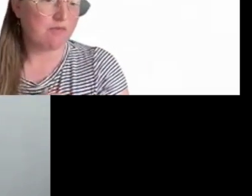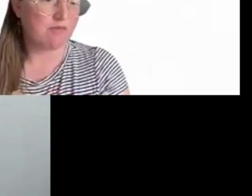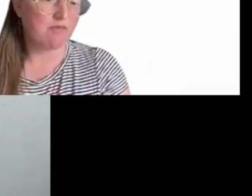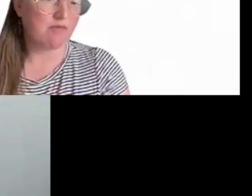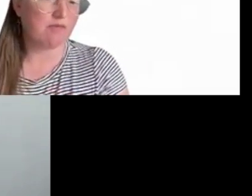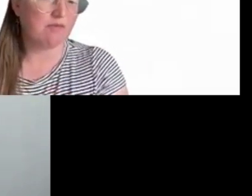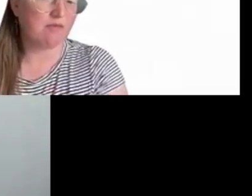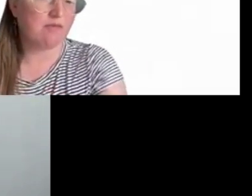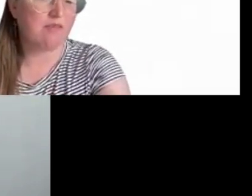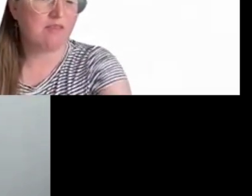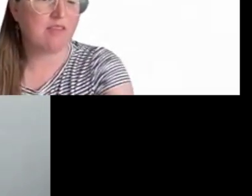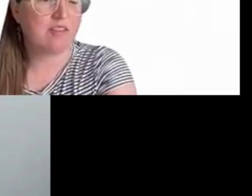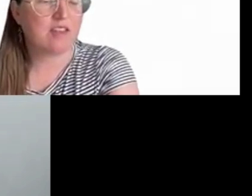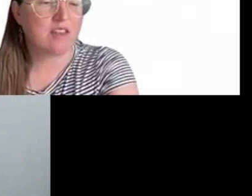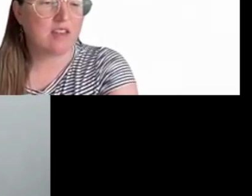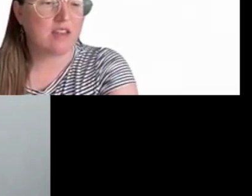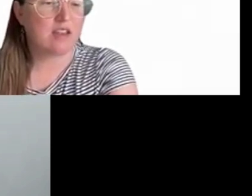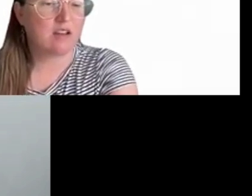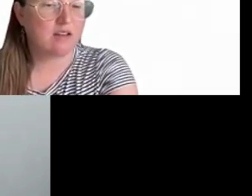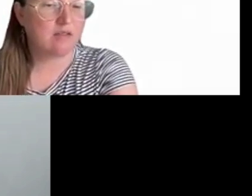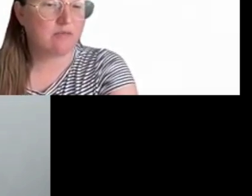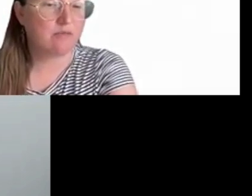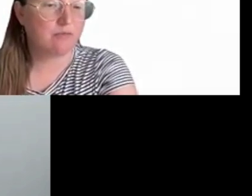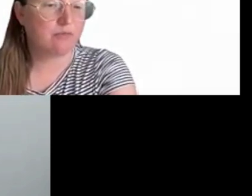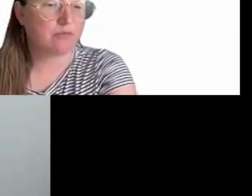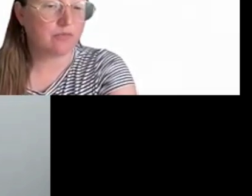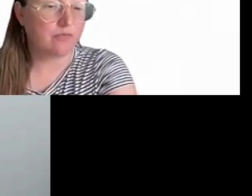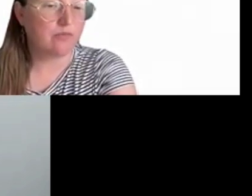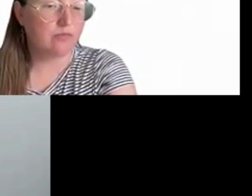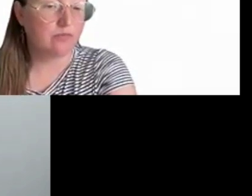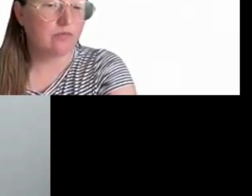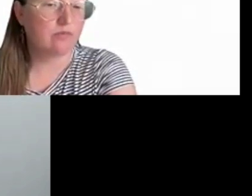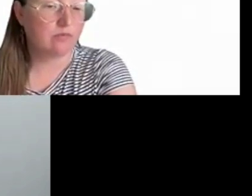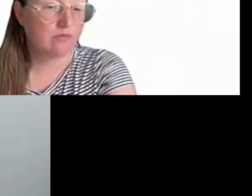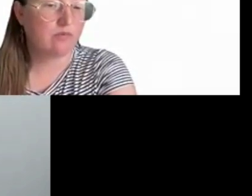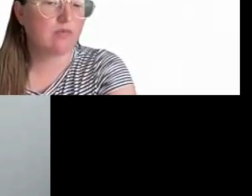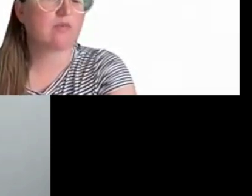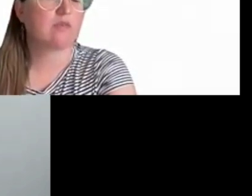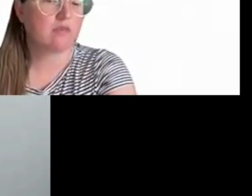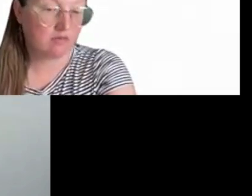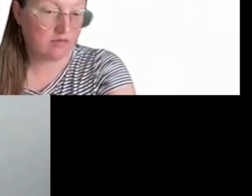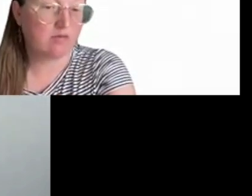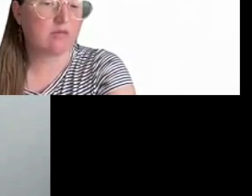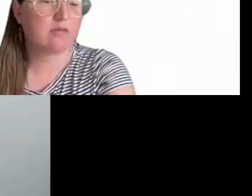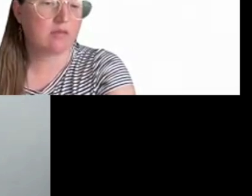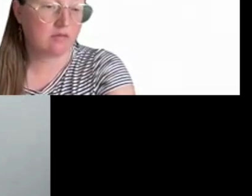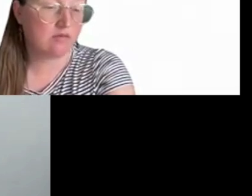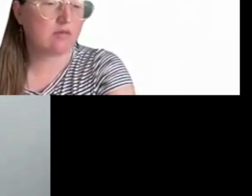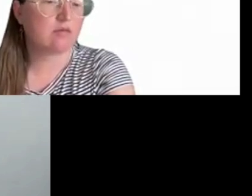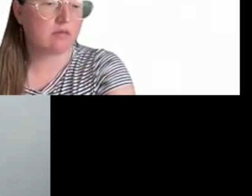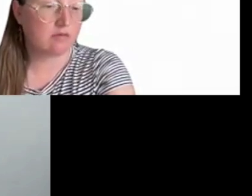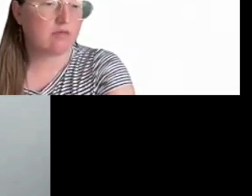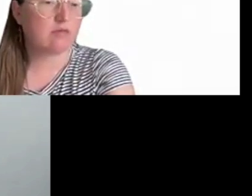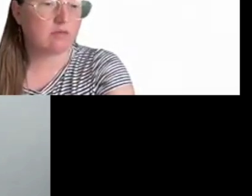The most important thing I feel like families can know is the resources that is available in their community. And by that, I